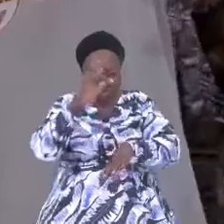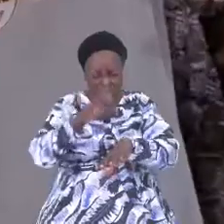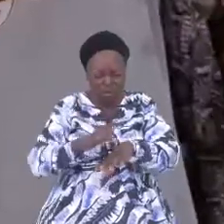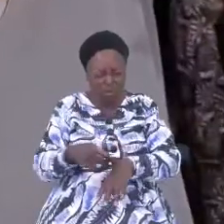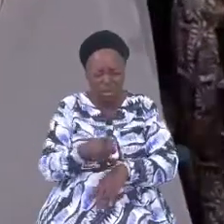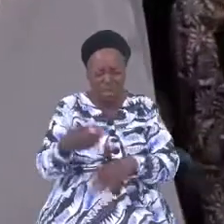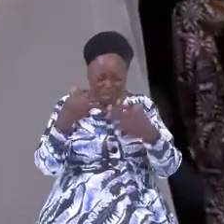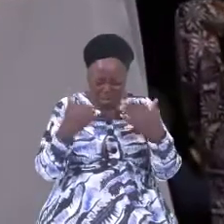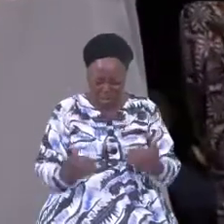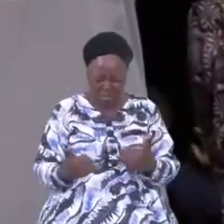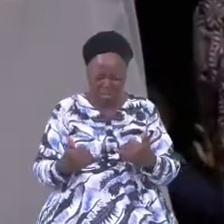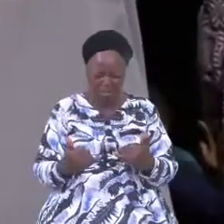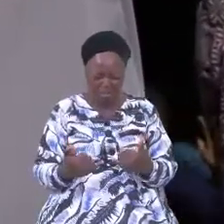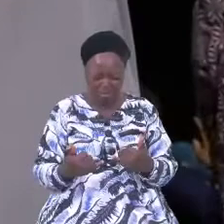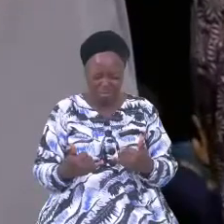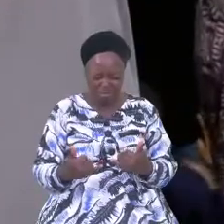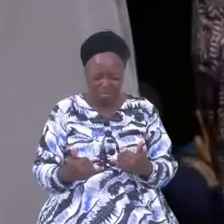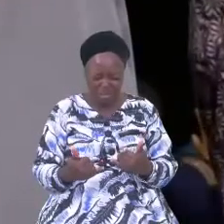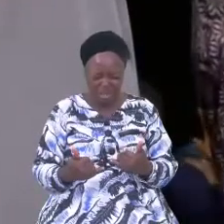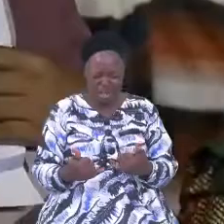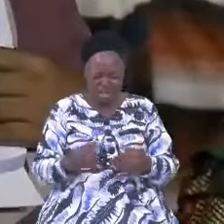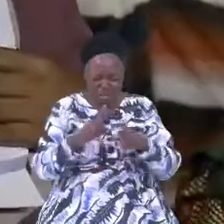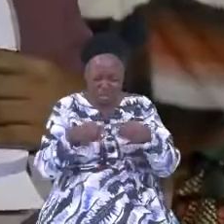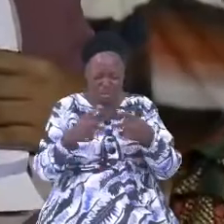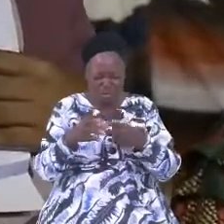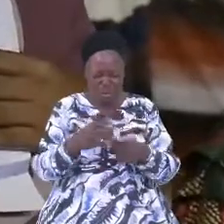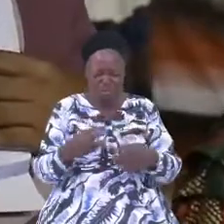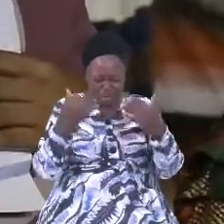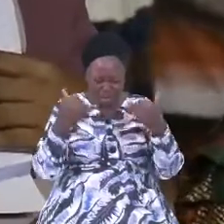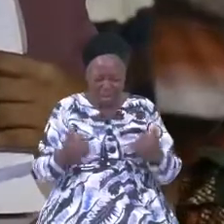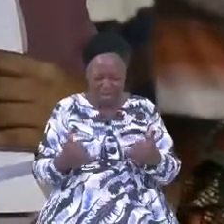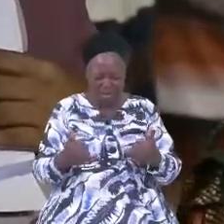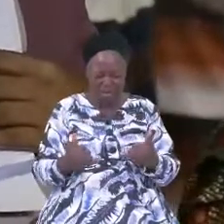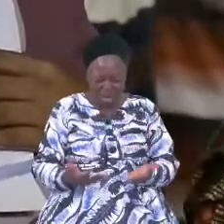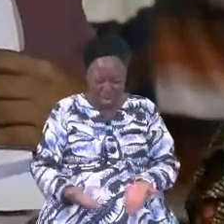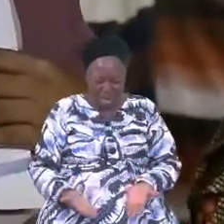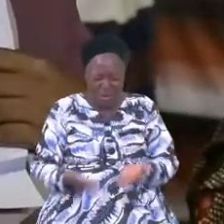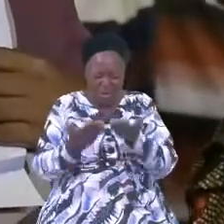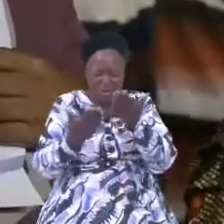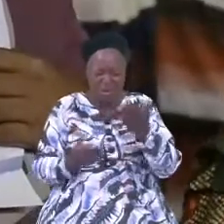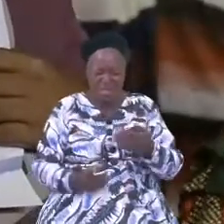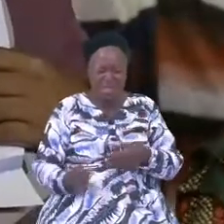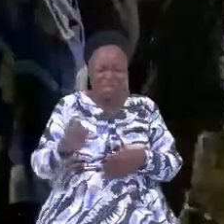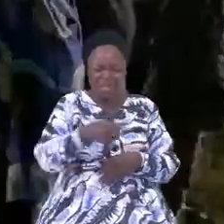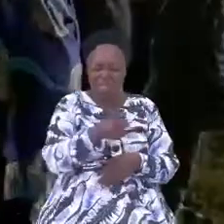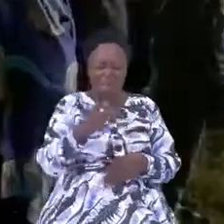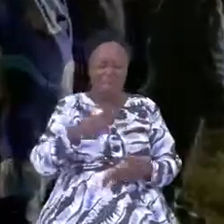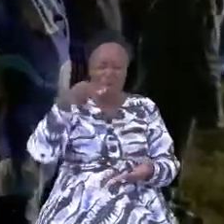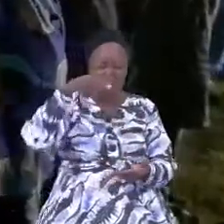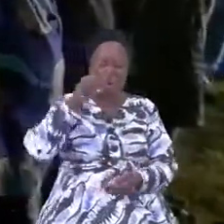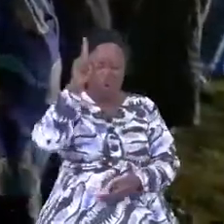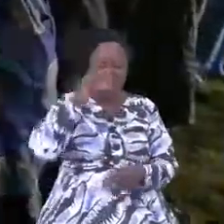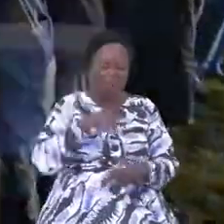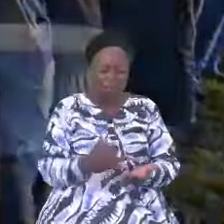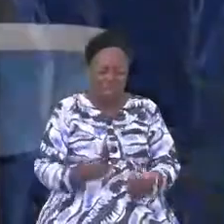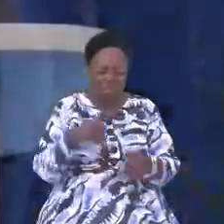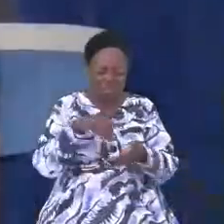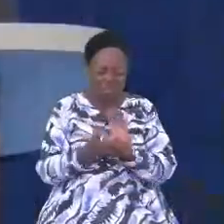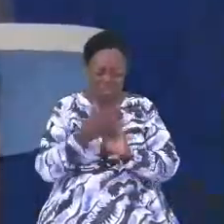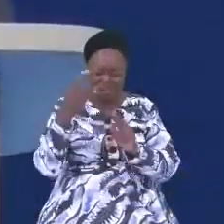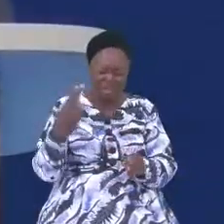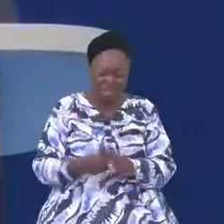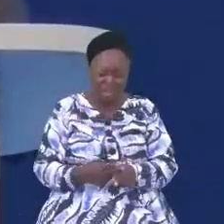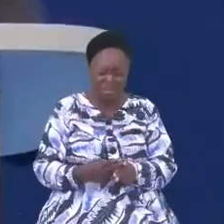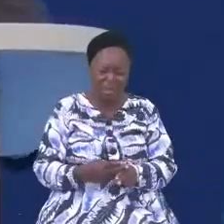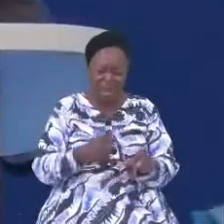now. Touch them right now. Raise them up right now. Lord,